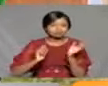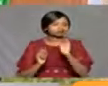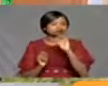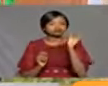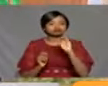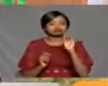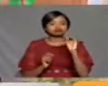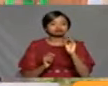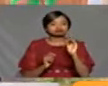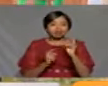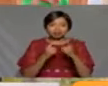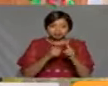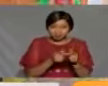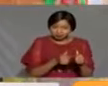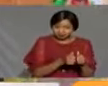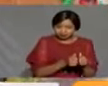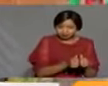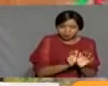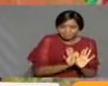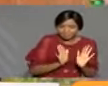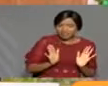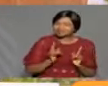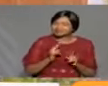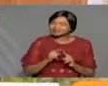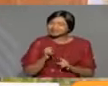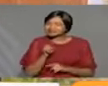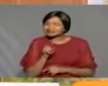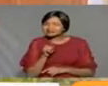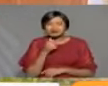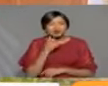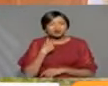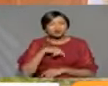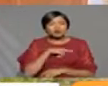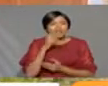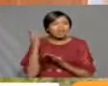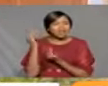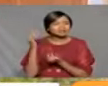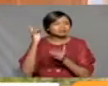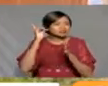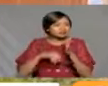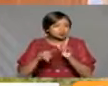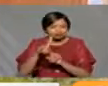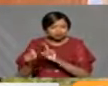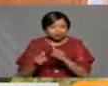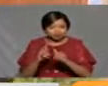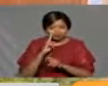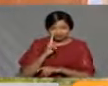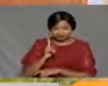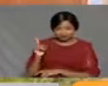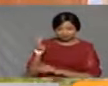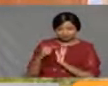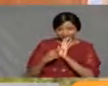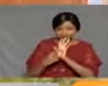people. The question in many Kenyans' minds is just what exactly to expect. We're going to show you one mock